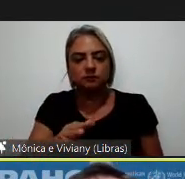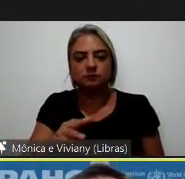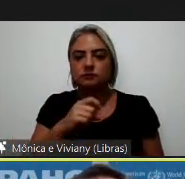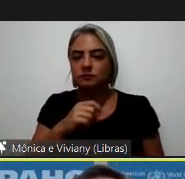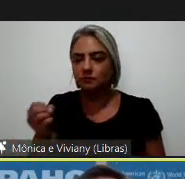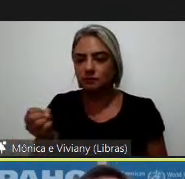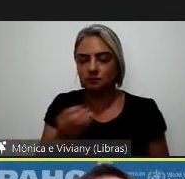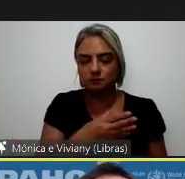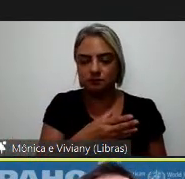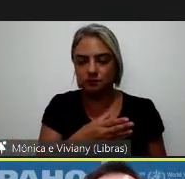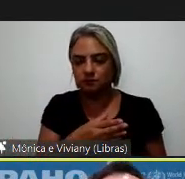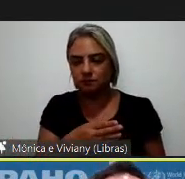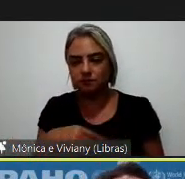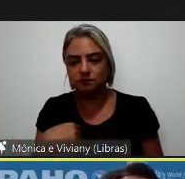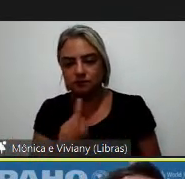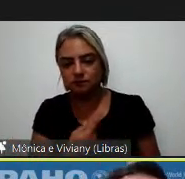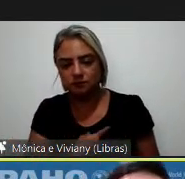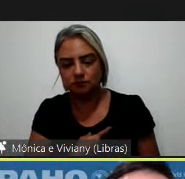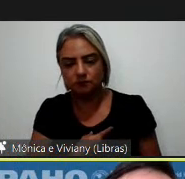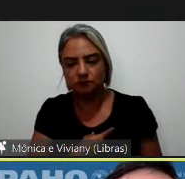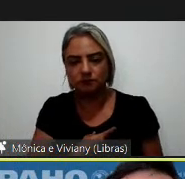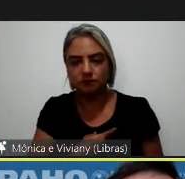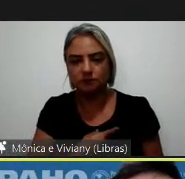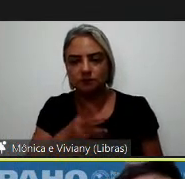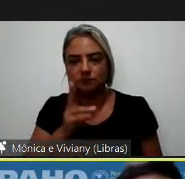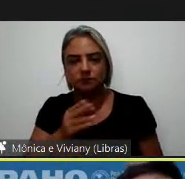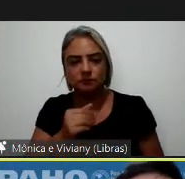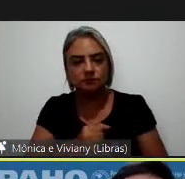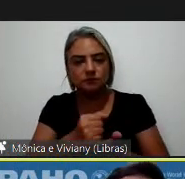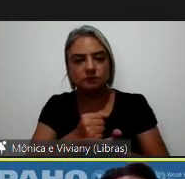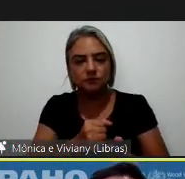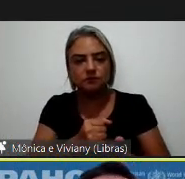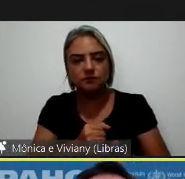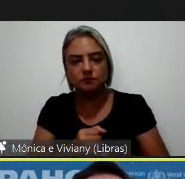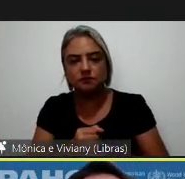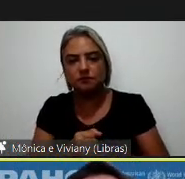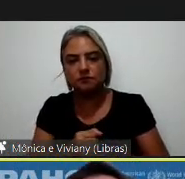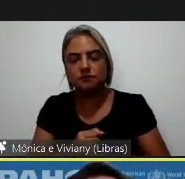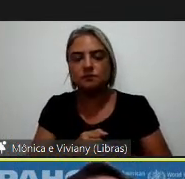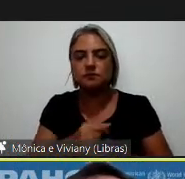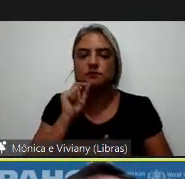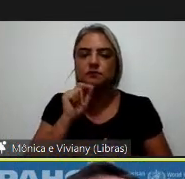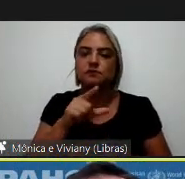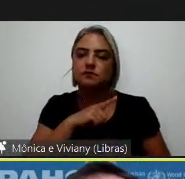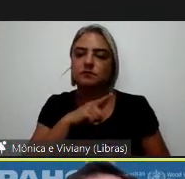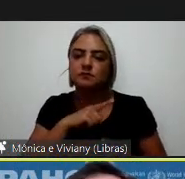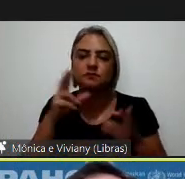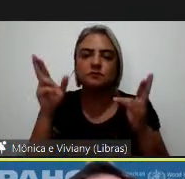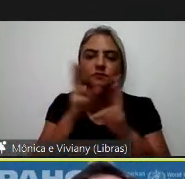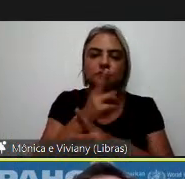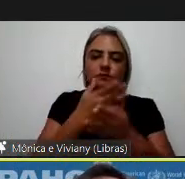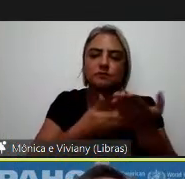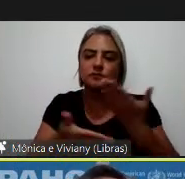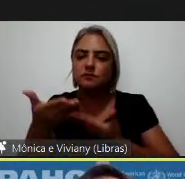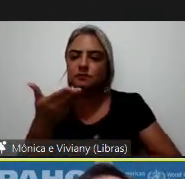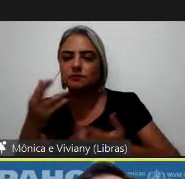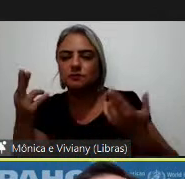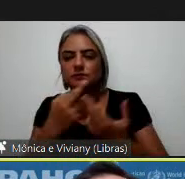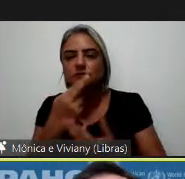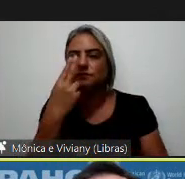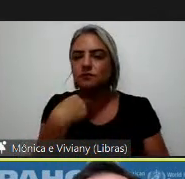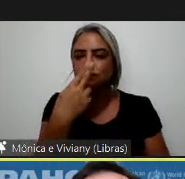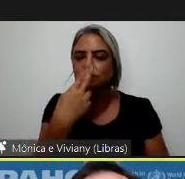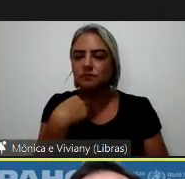this message, which is very recent, and we are giving all the support, and it has to do